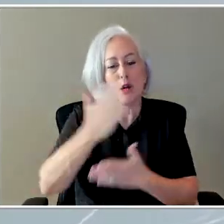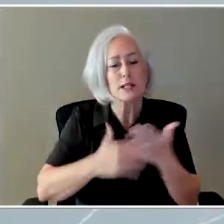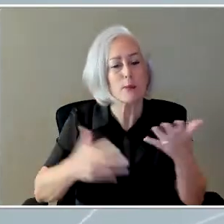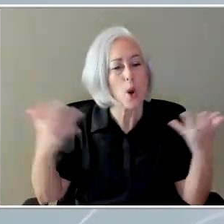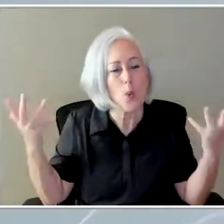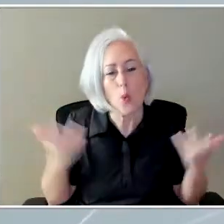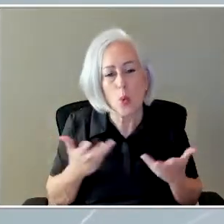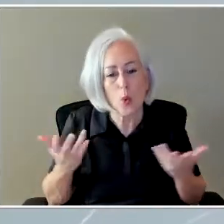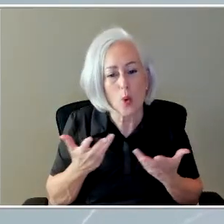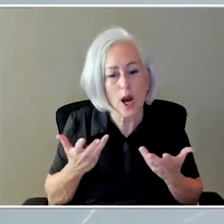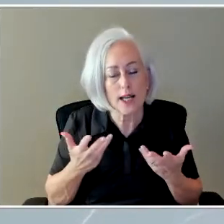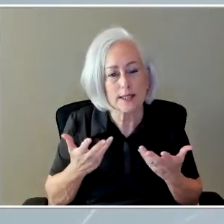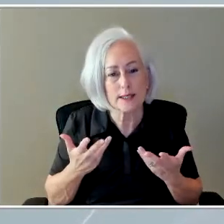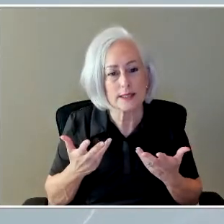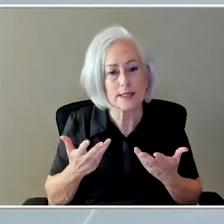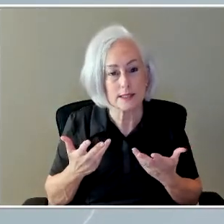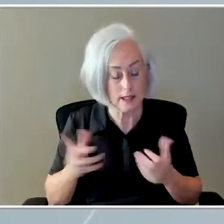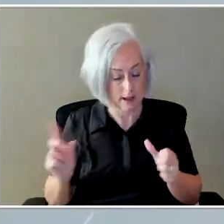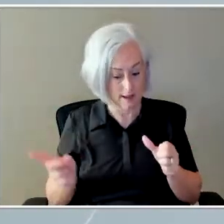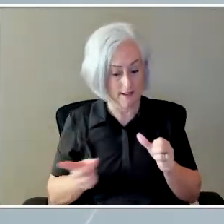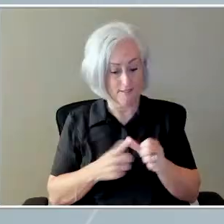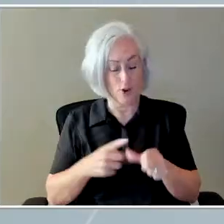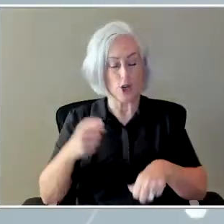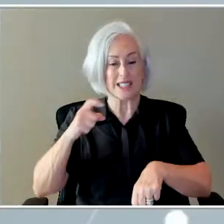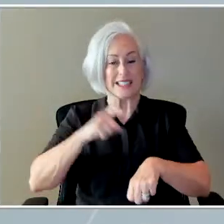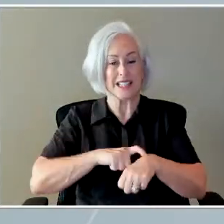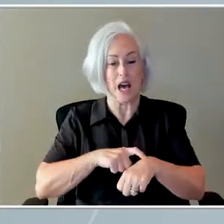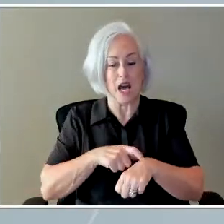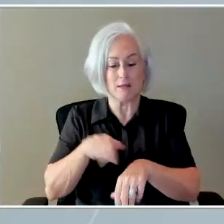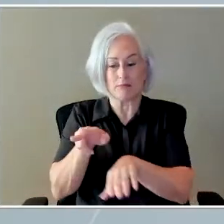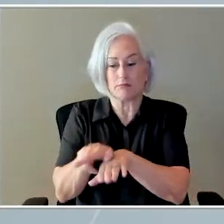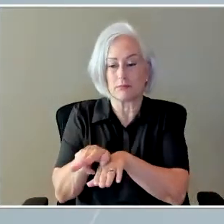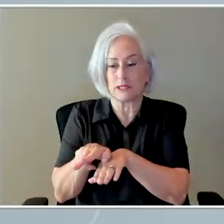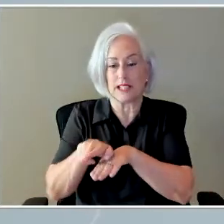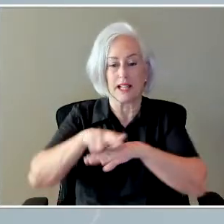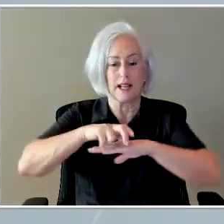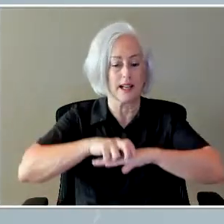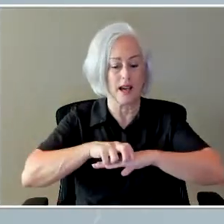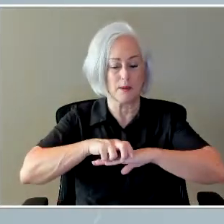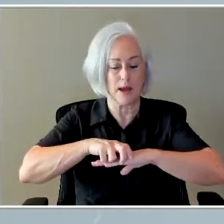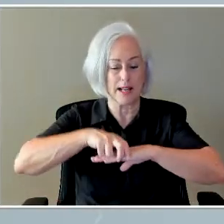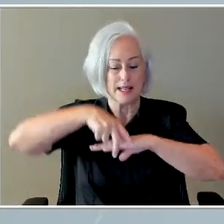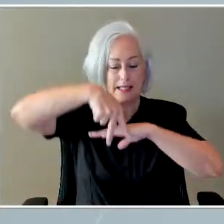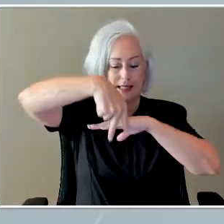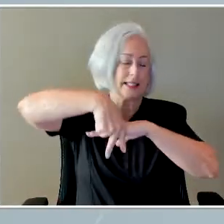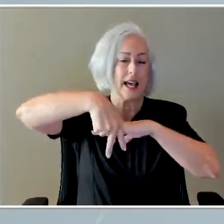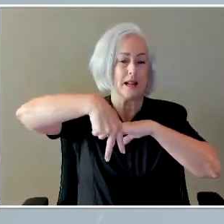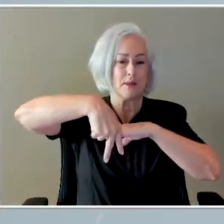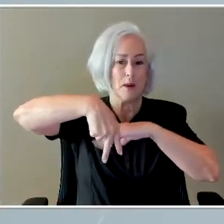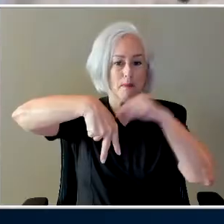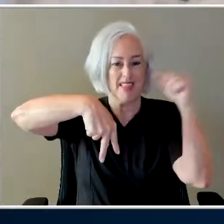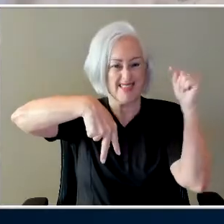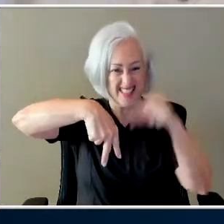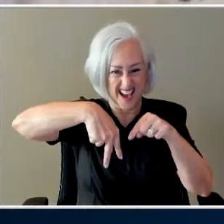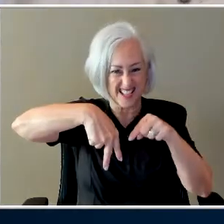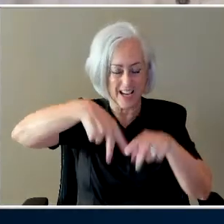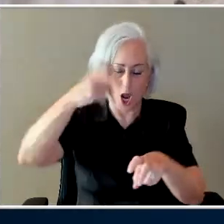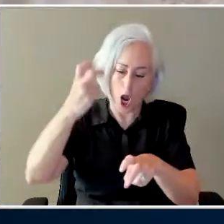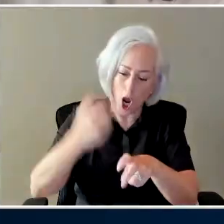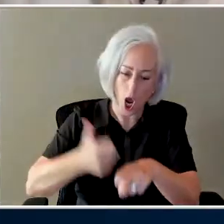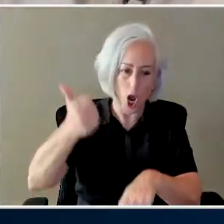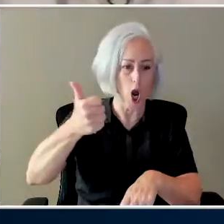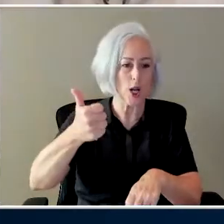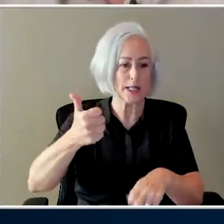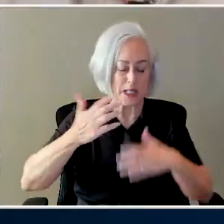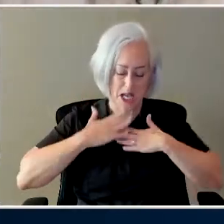Probably just getting out of bed the first time, standing up the very first time was super hard. Just nothing wanted to work the way I wanted